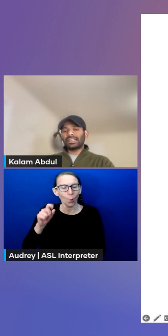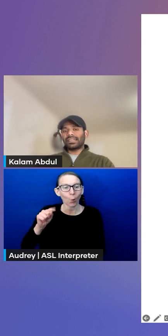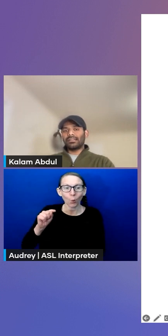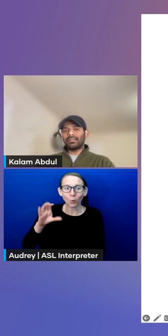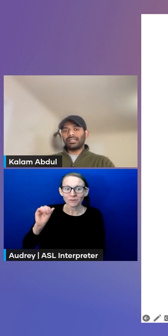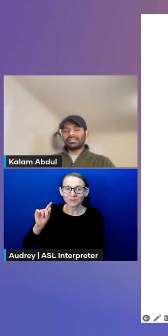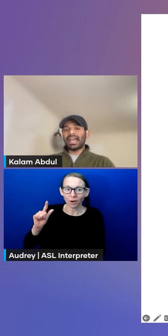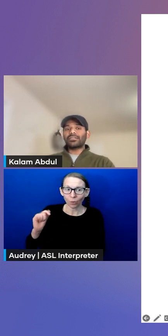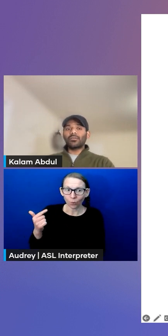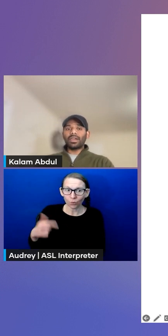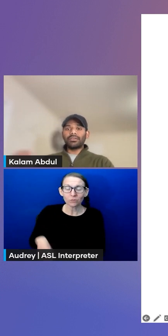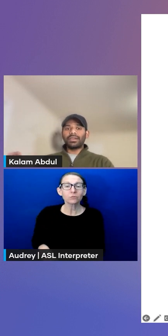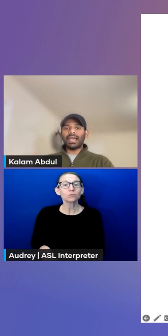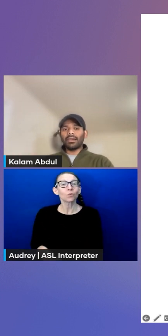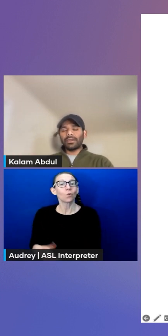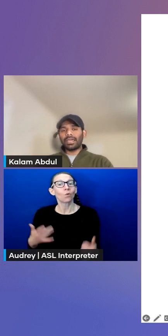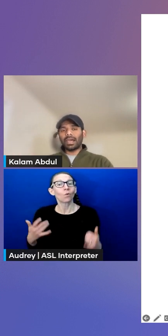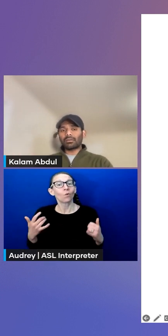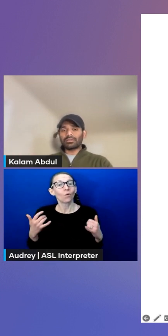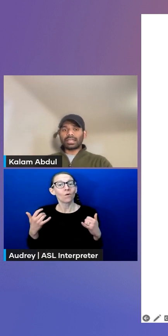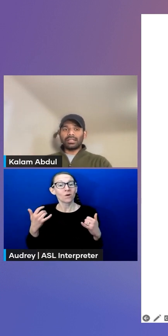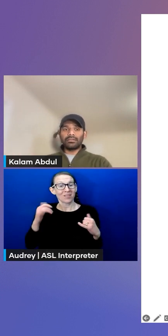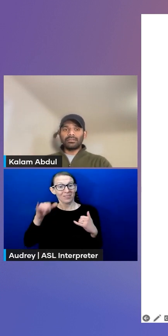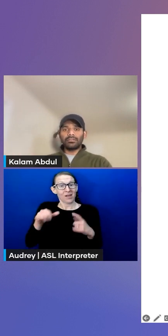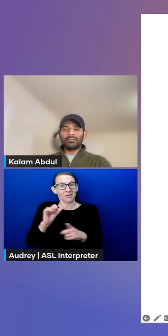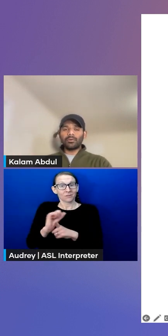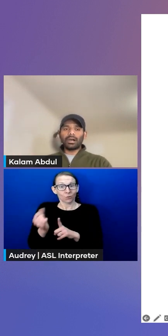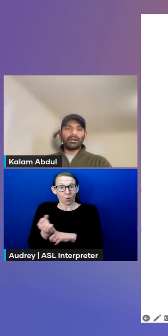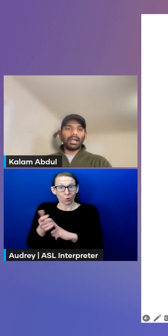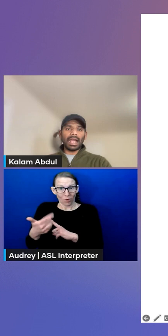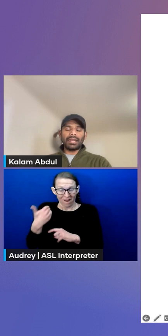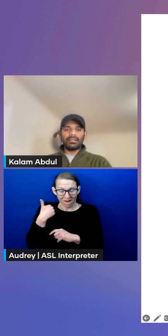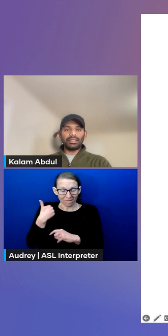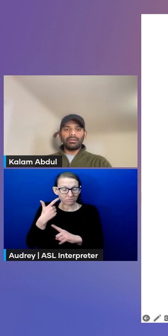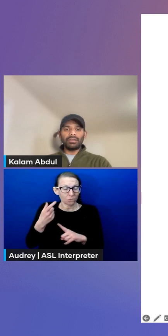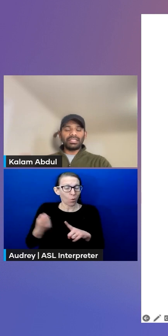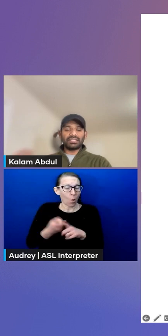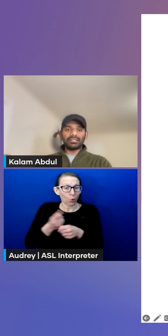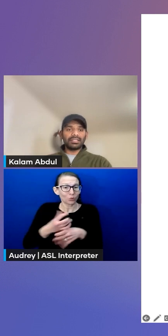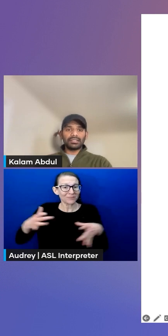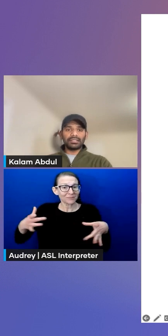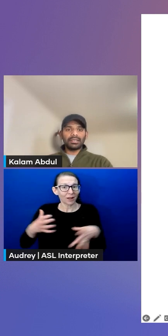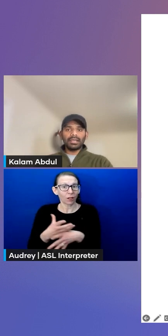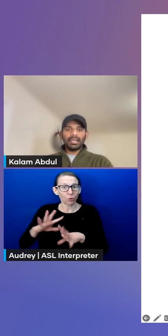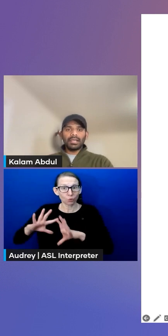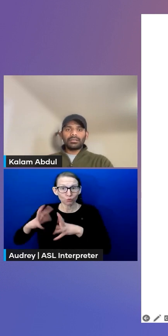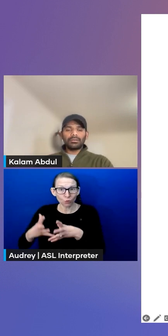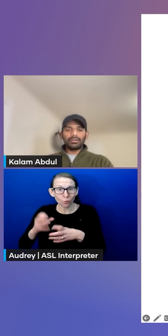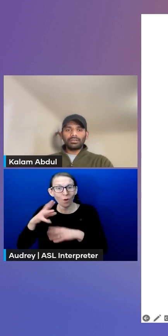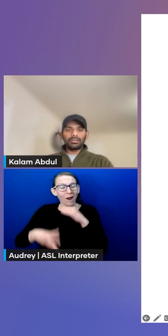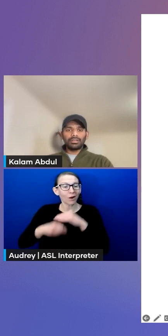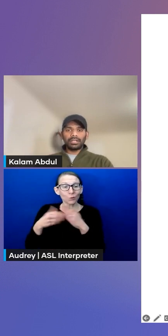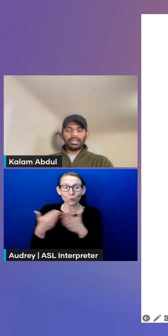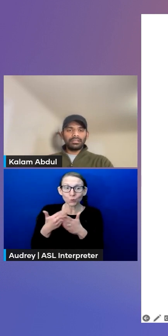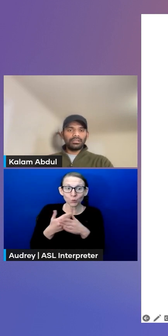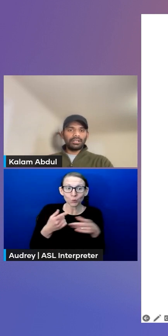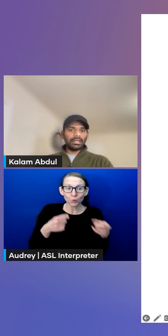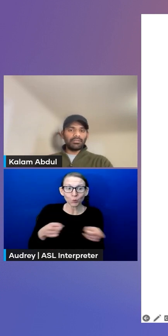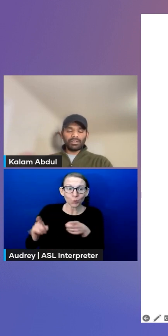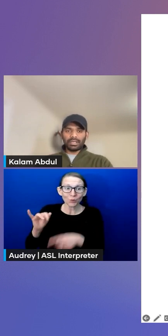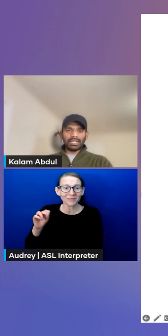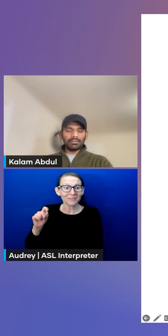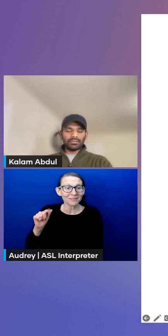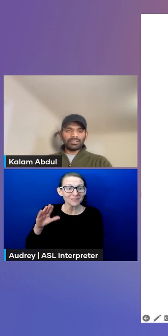So in a scenario where you have a auto scaling group or adding new instances to your in